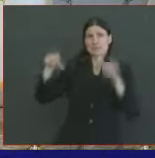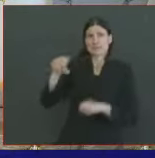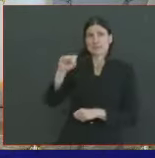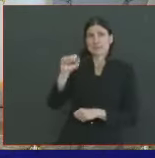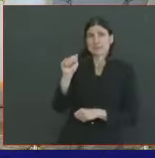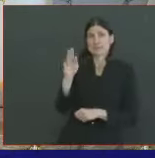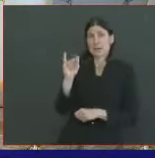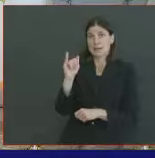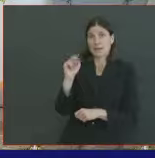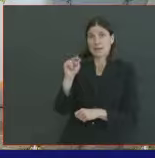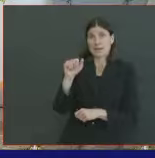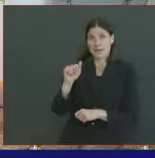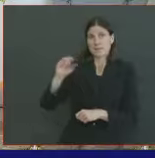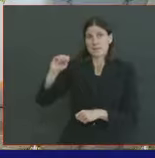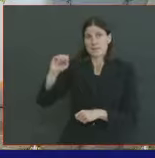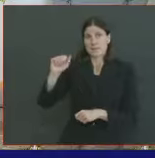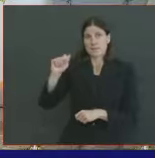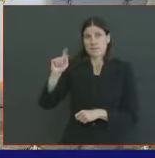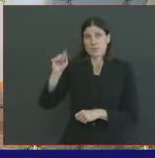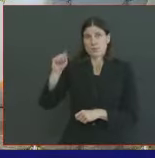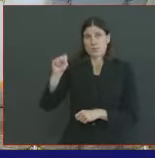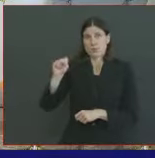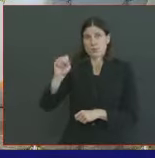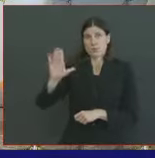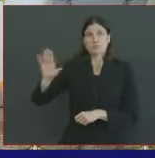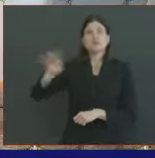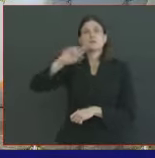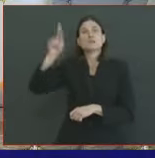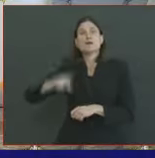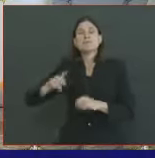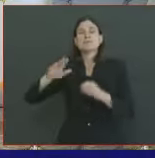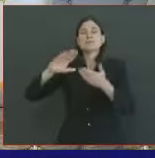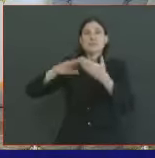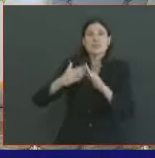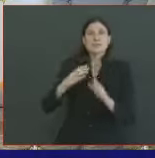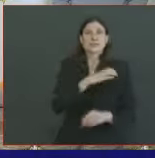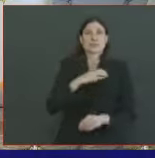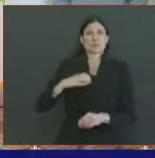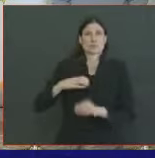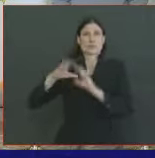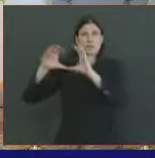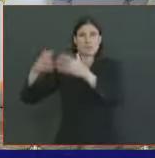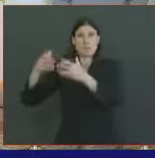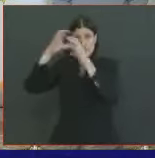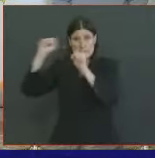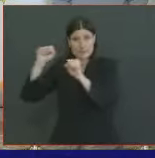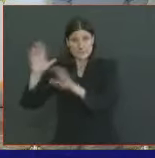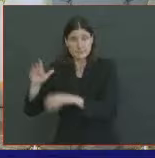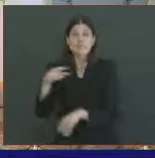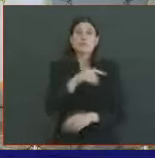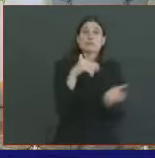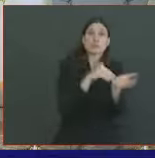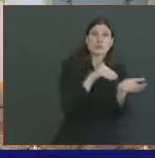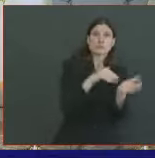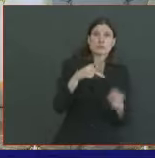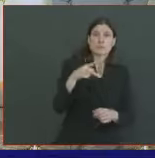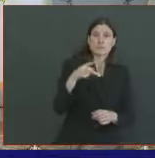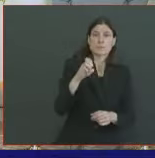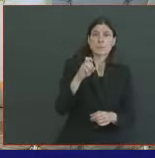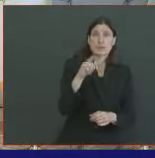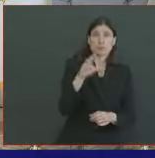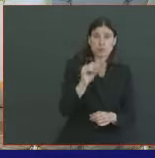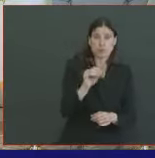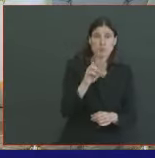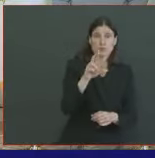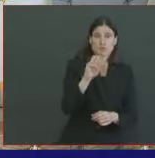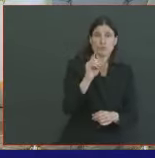Diosa, Representative Grace Diaz, and Providence City Council President Sabina Matos, among others. You've been